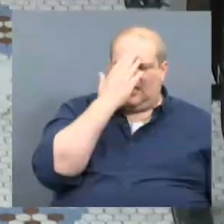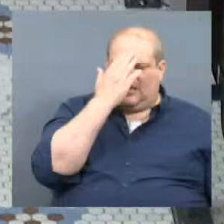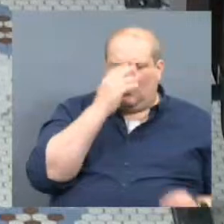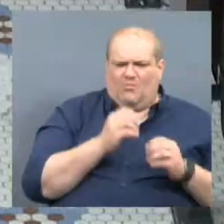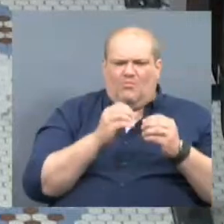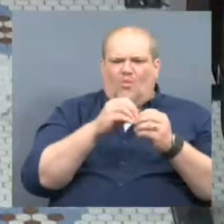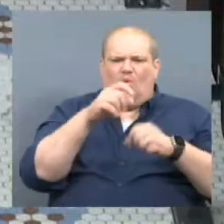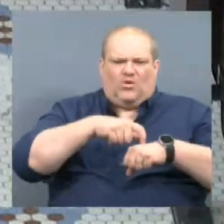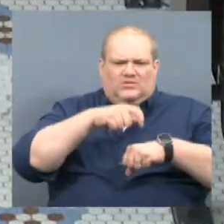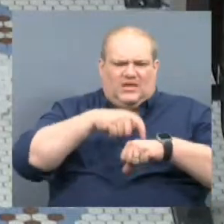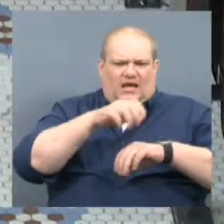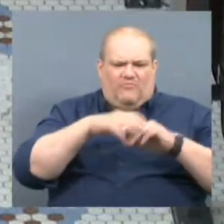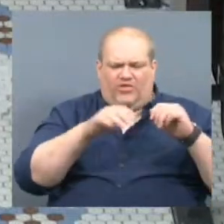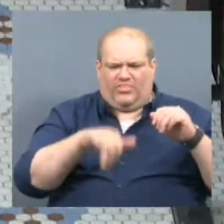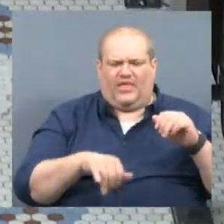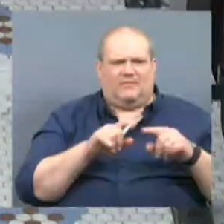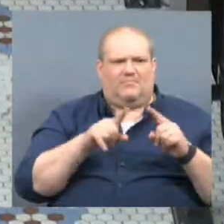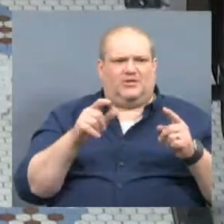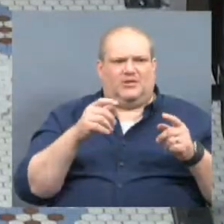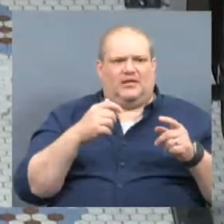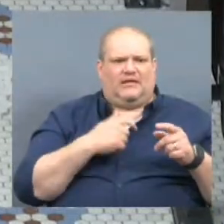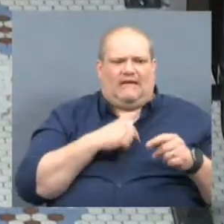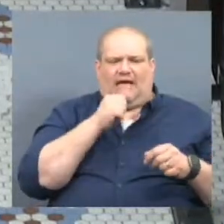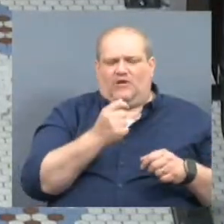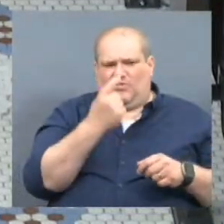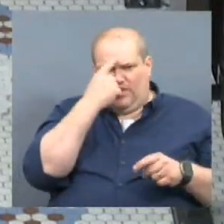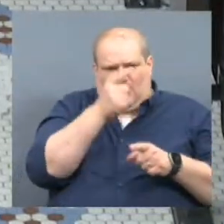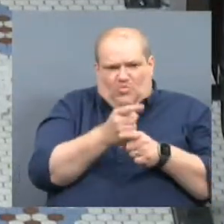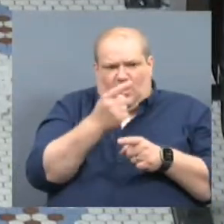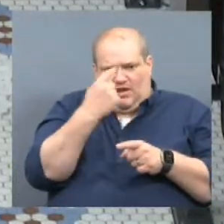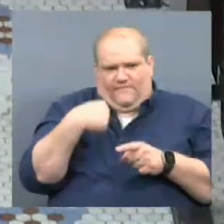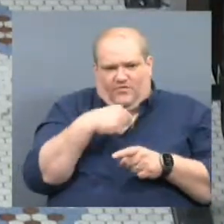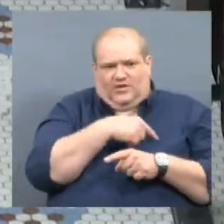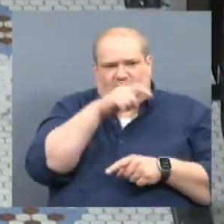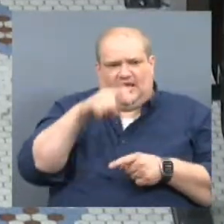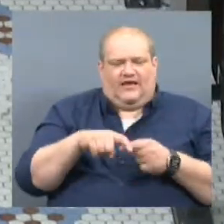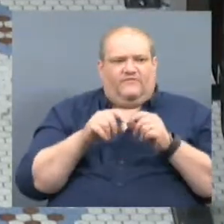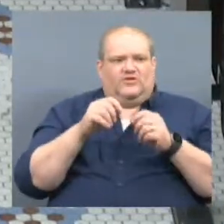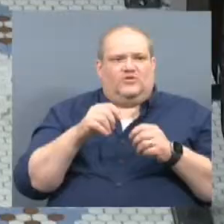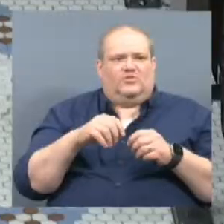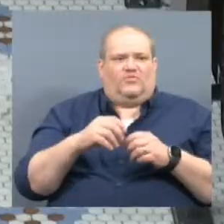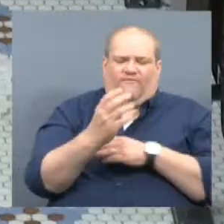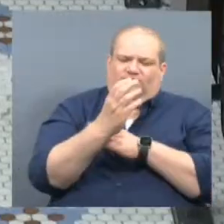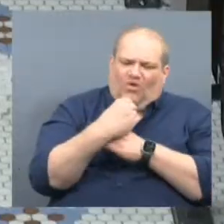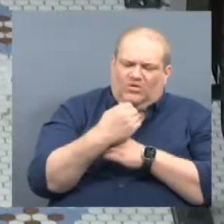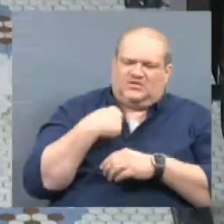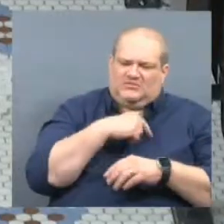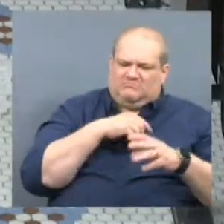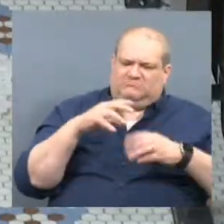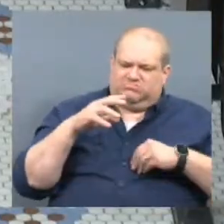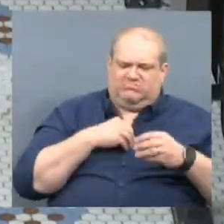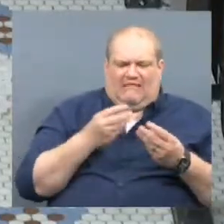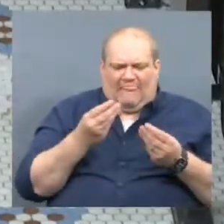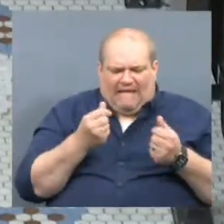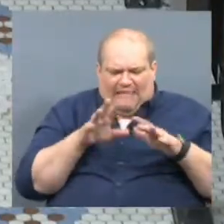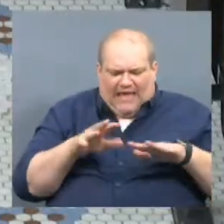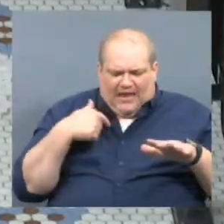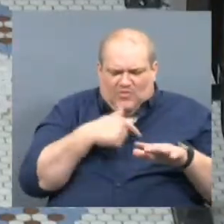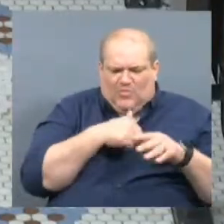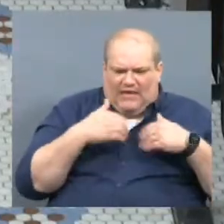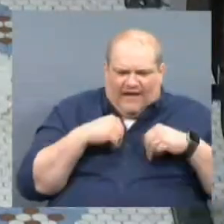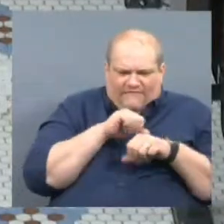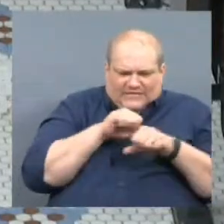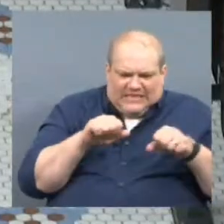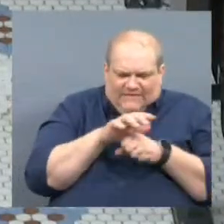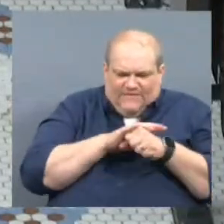It's more time than that. But you know, I don't think it's right for us to have to keep getting it rammed down our throat. Every little piece of land we got, every little